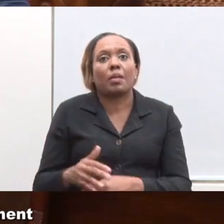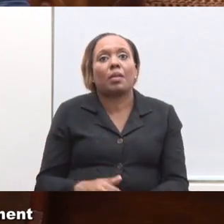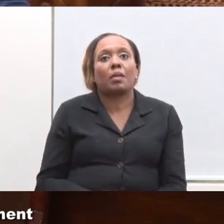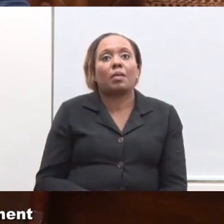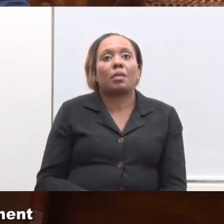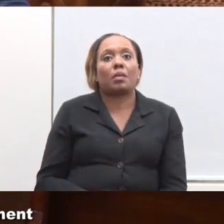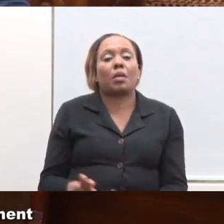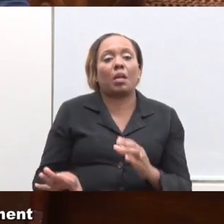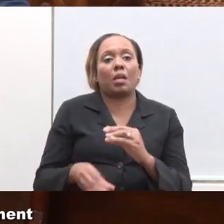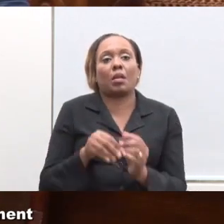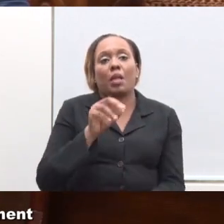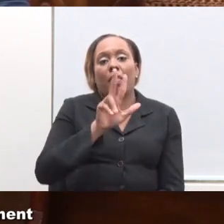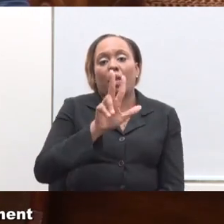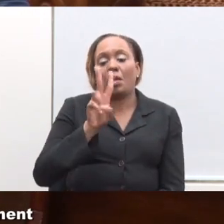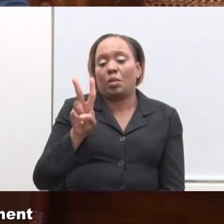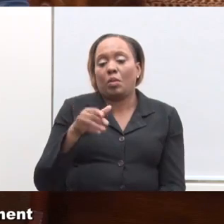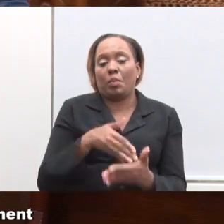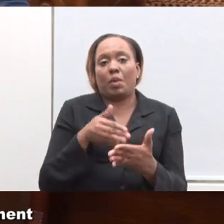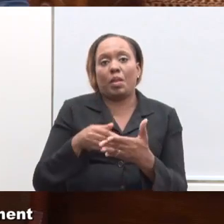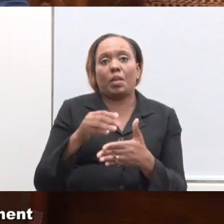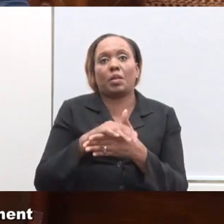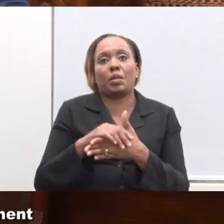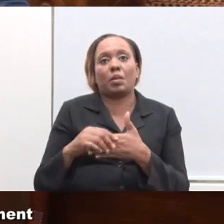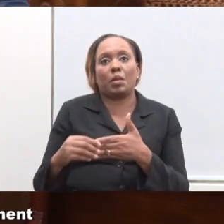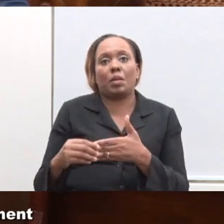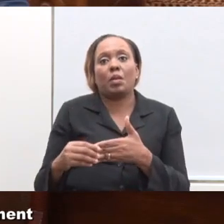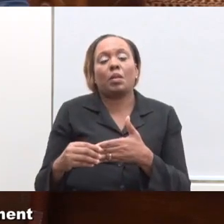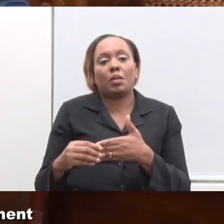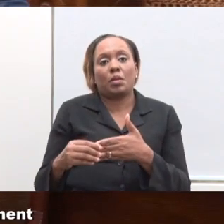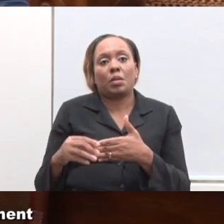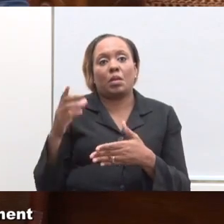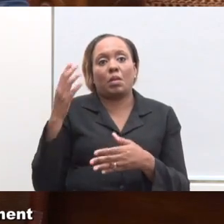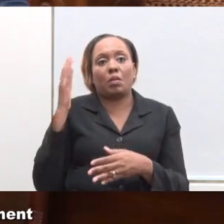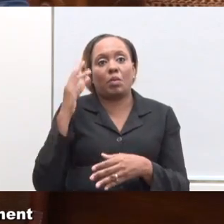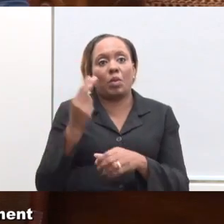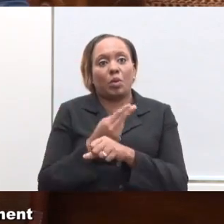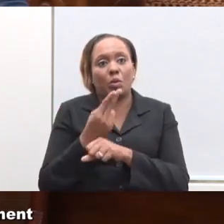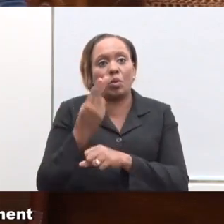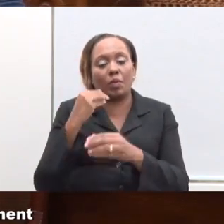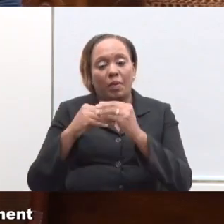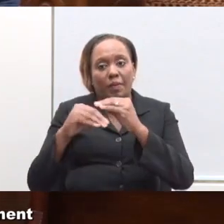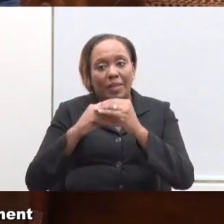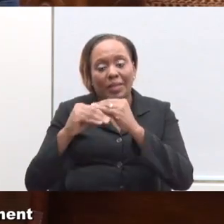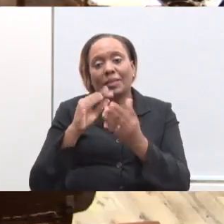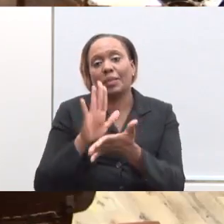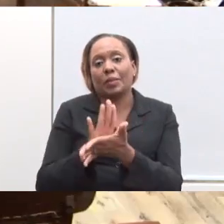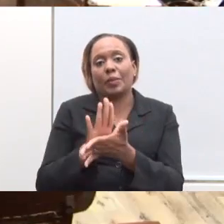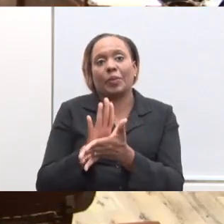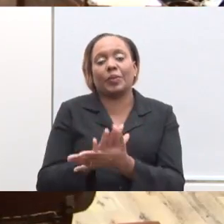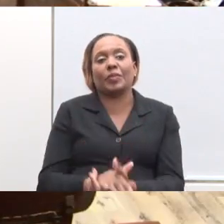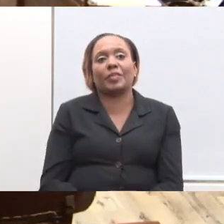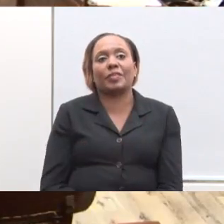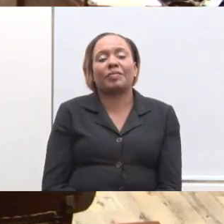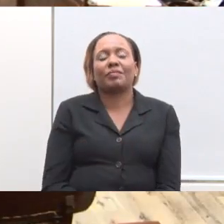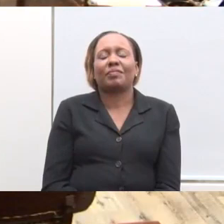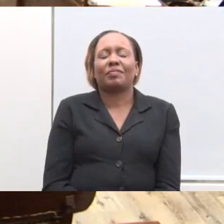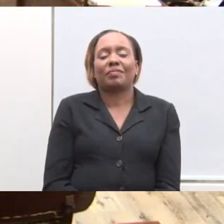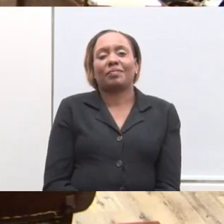of $32 million between now and the end of the year will be used to supplement that.